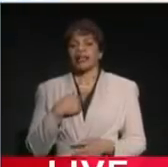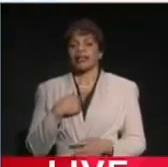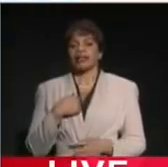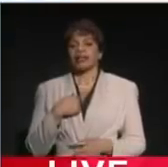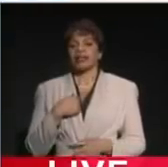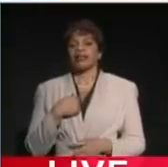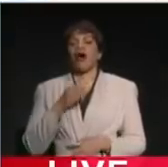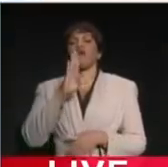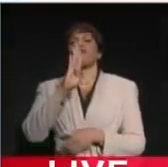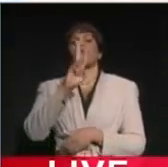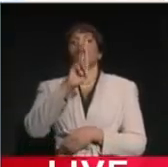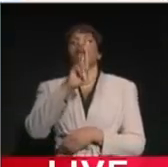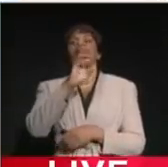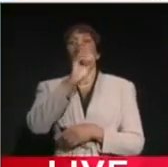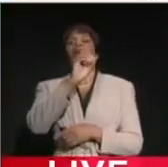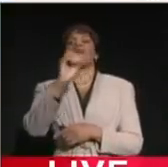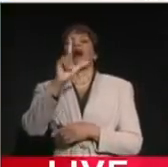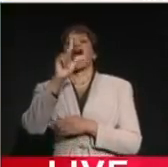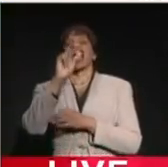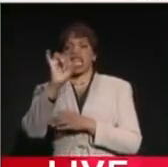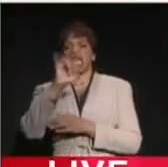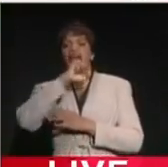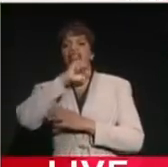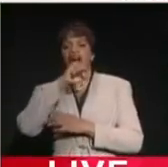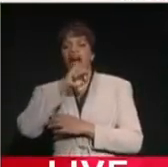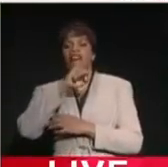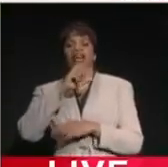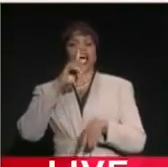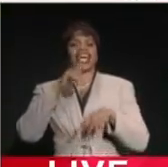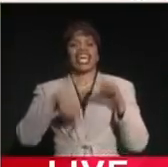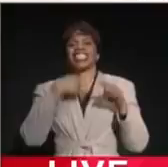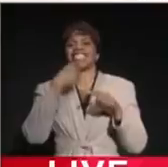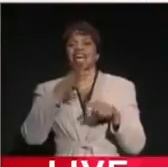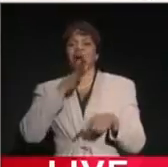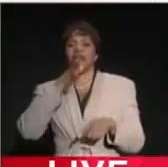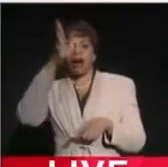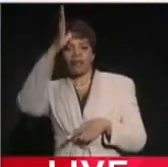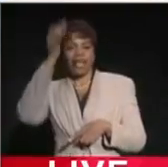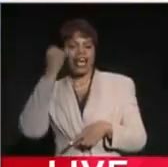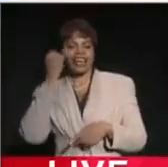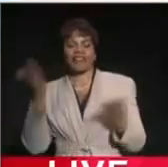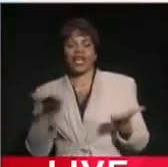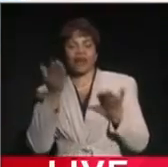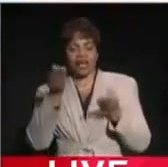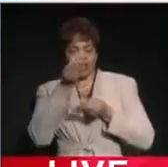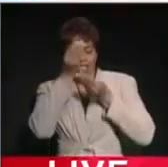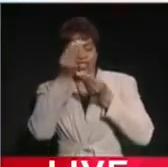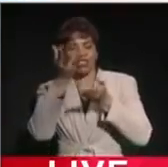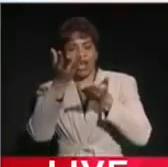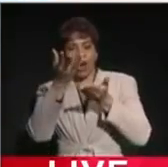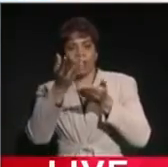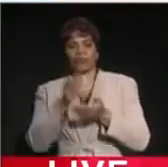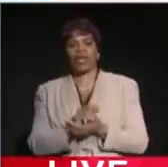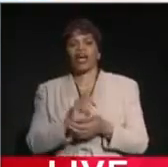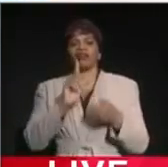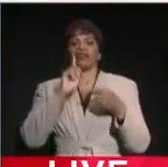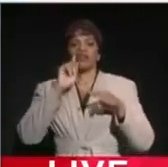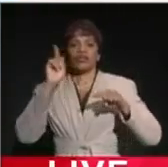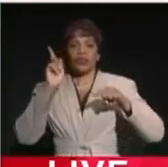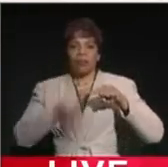I've loved broccoli since I was a kid. I wish my late mom and dad were here. They would be able to give you a better answer than I can. Ms. Guadagno, what Jersey was tomatoes and